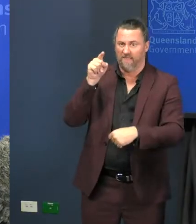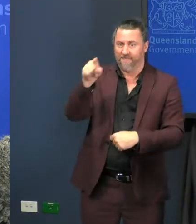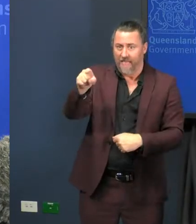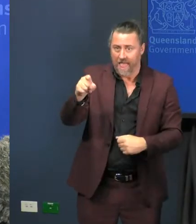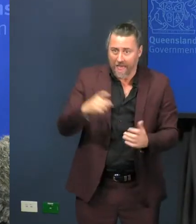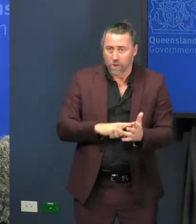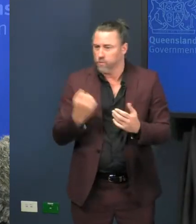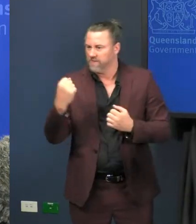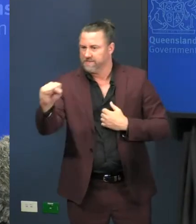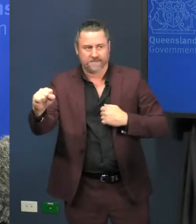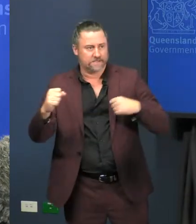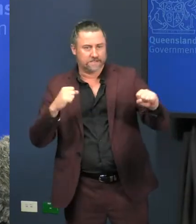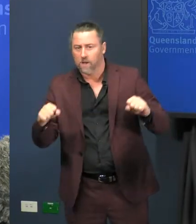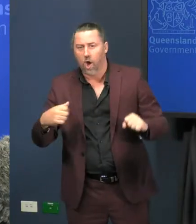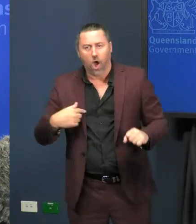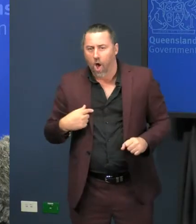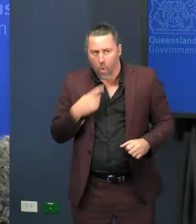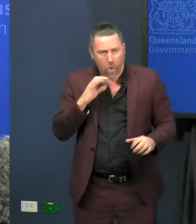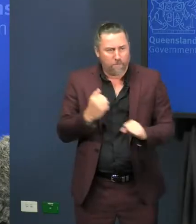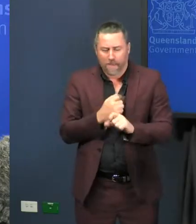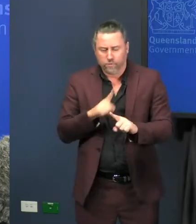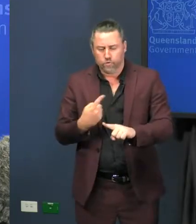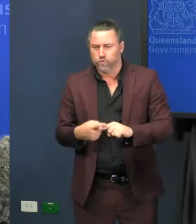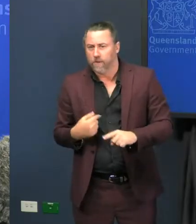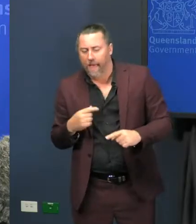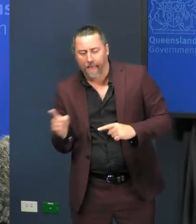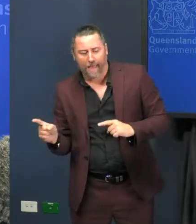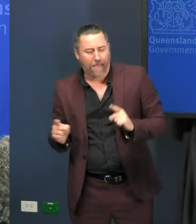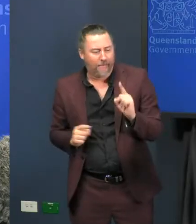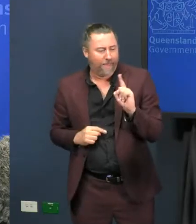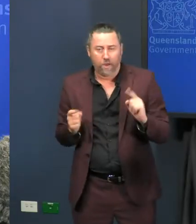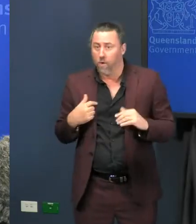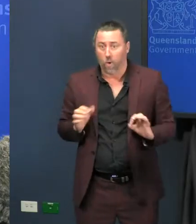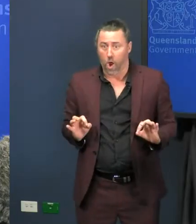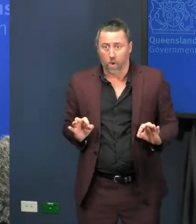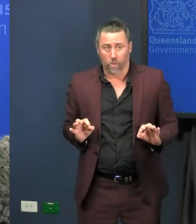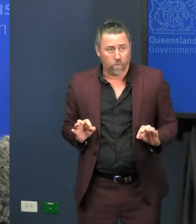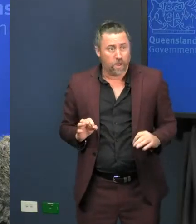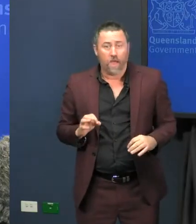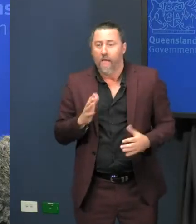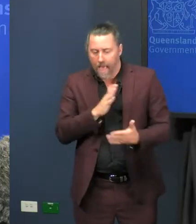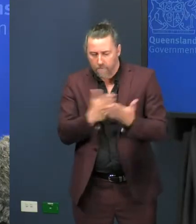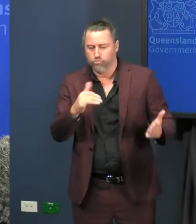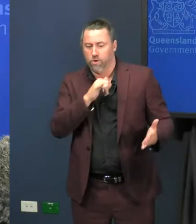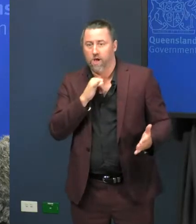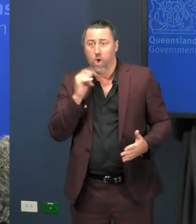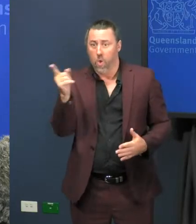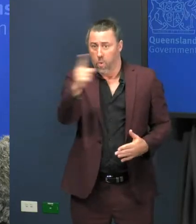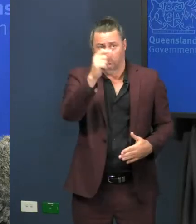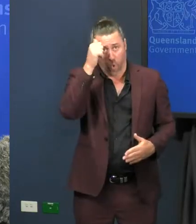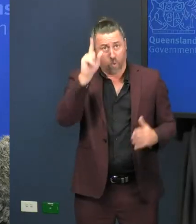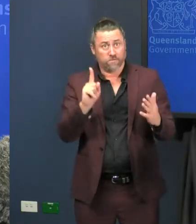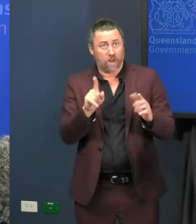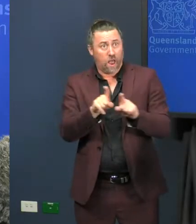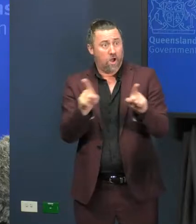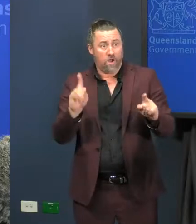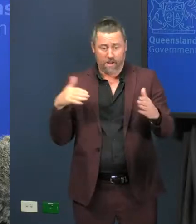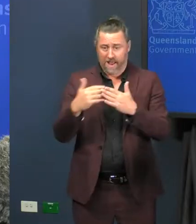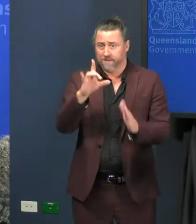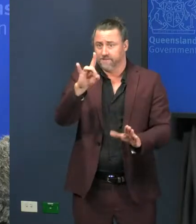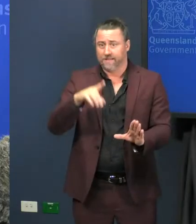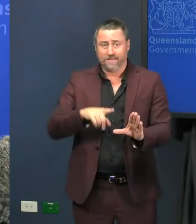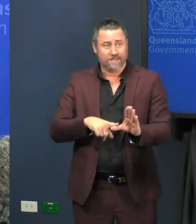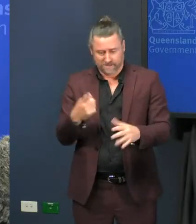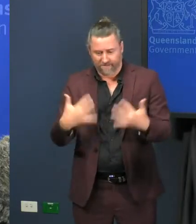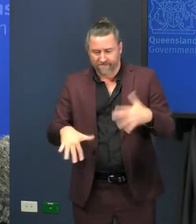making excuses. You'll never hear me telling people that there's not really a crime crisis. They've lived through that in the last 10 years. You bet there's a